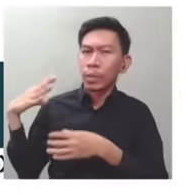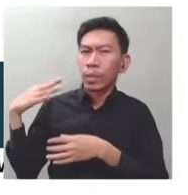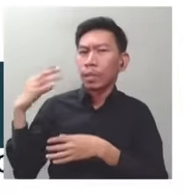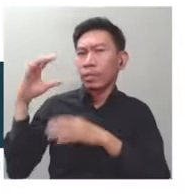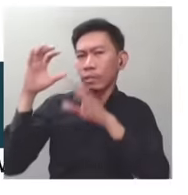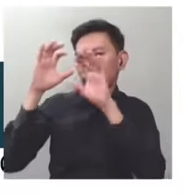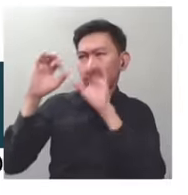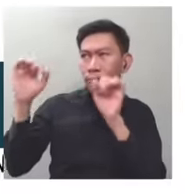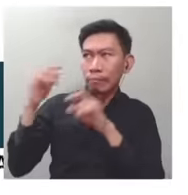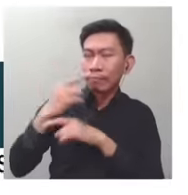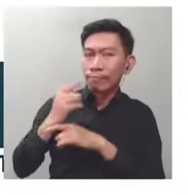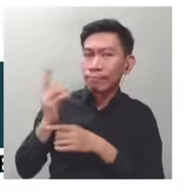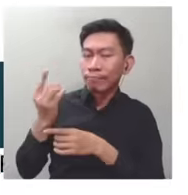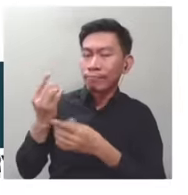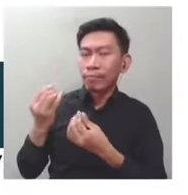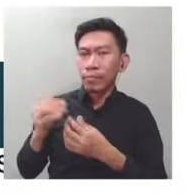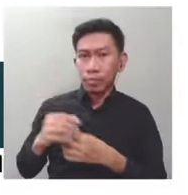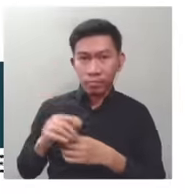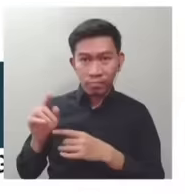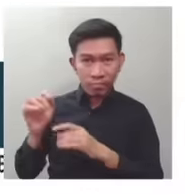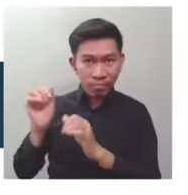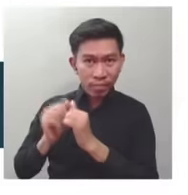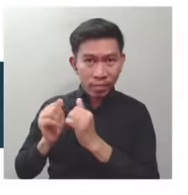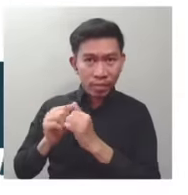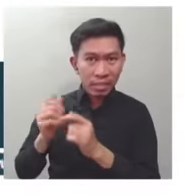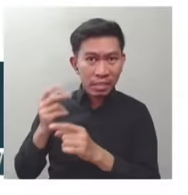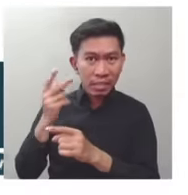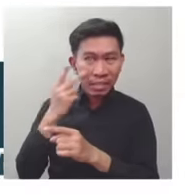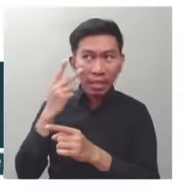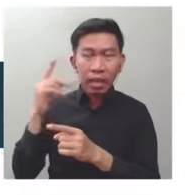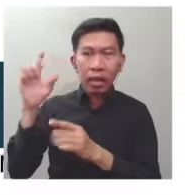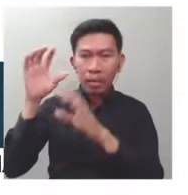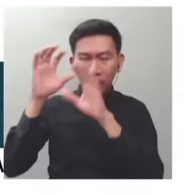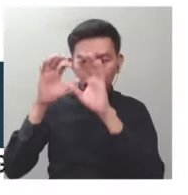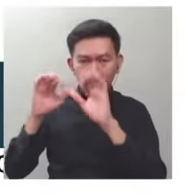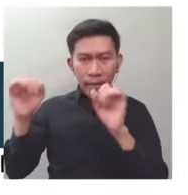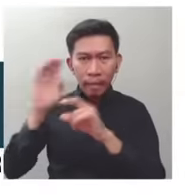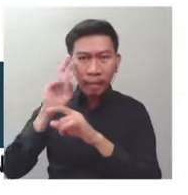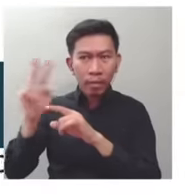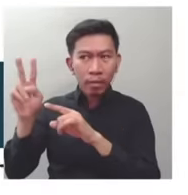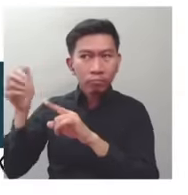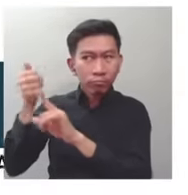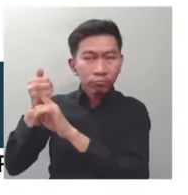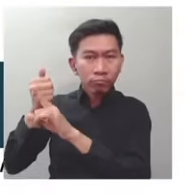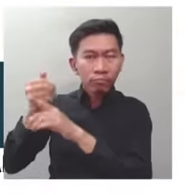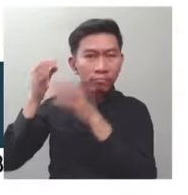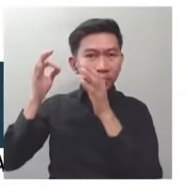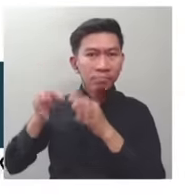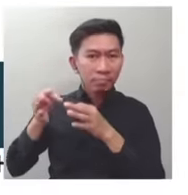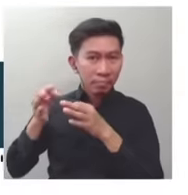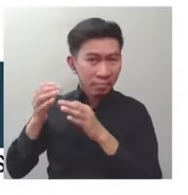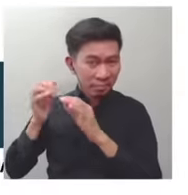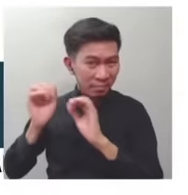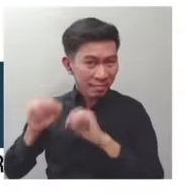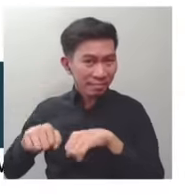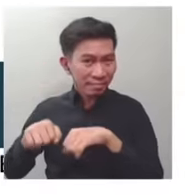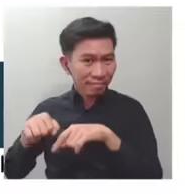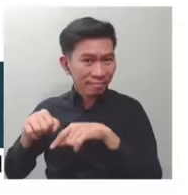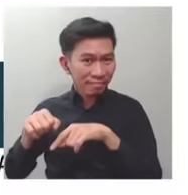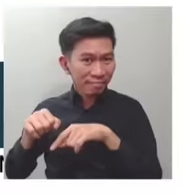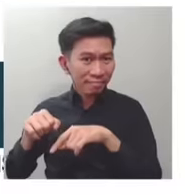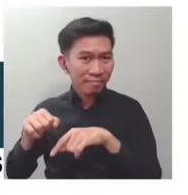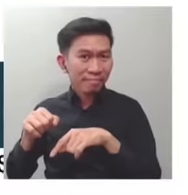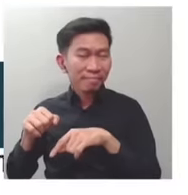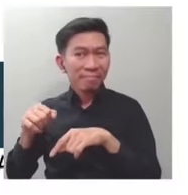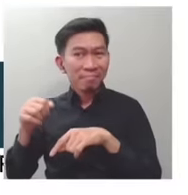as whatever action the commander-in-chief decides to take? Do you see this as a potential